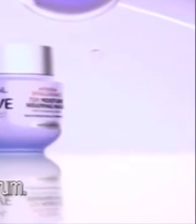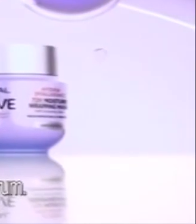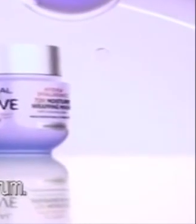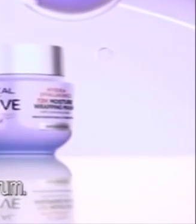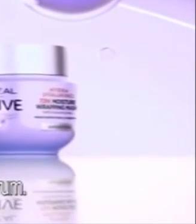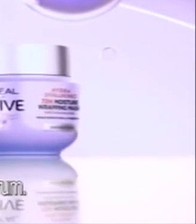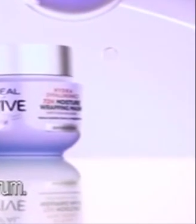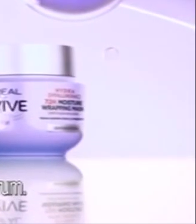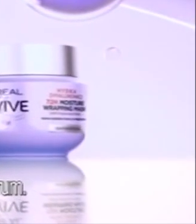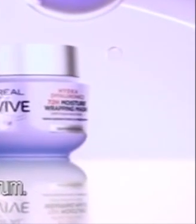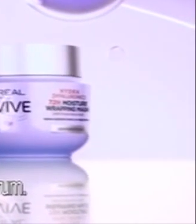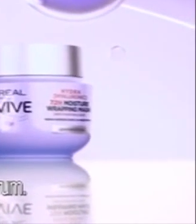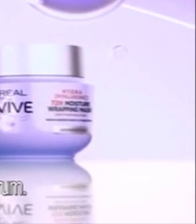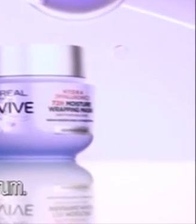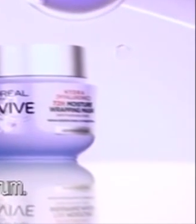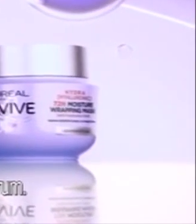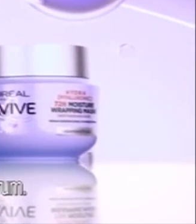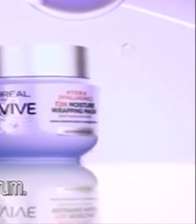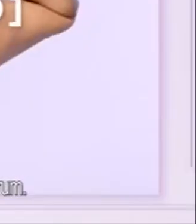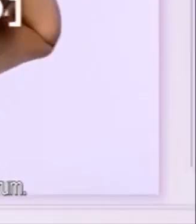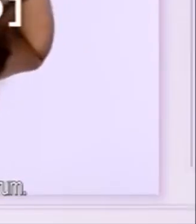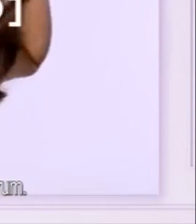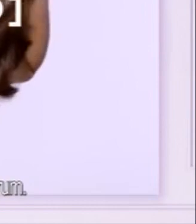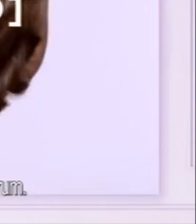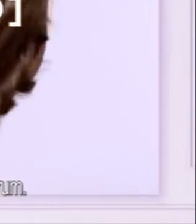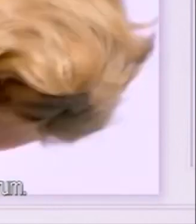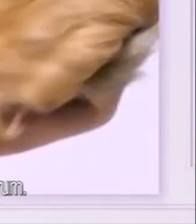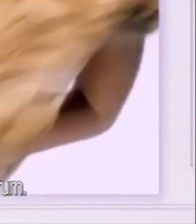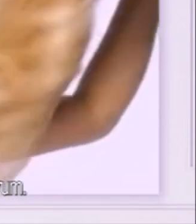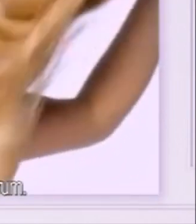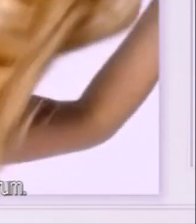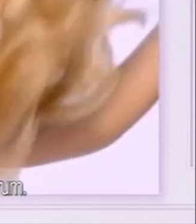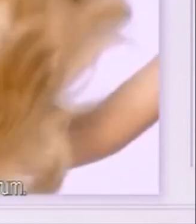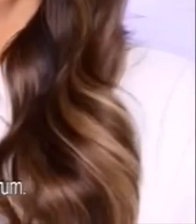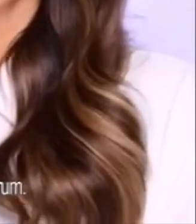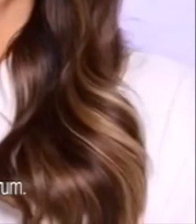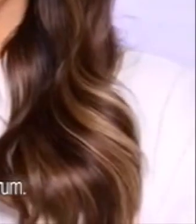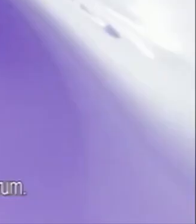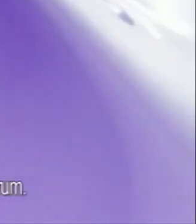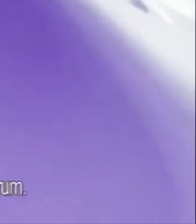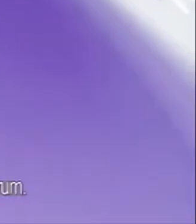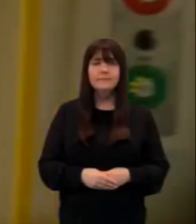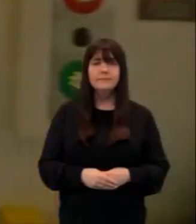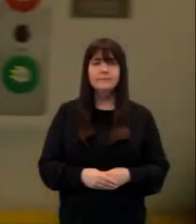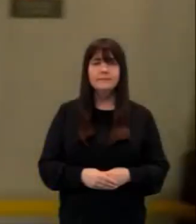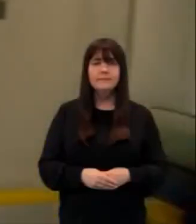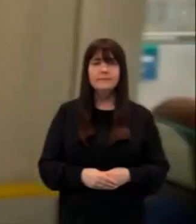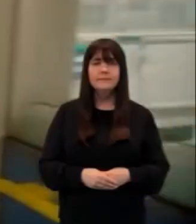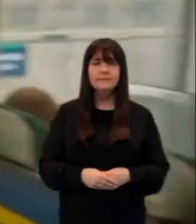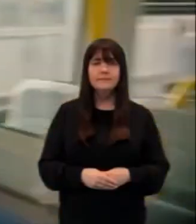New Elvive Hydro Hyaluronic from L'Oreal Paris. Hair feels hydrated for up to 72 hours. We're worth it.